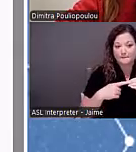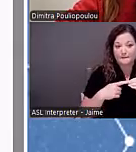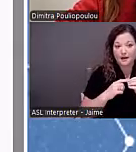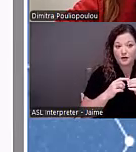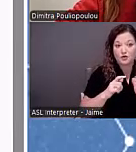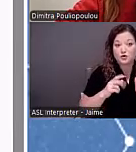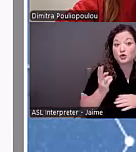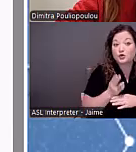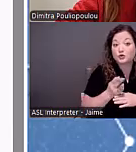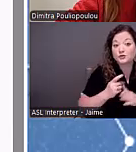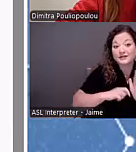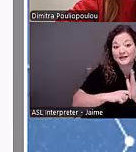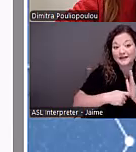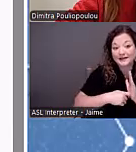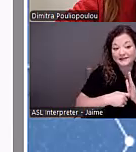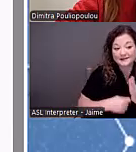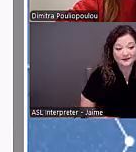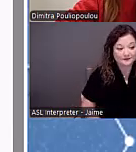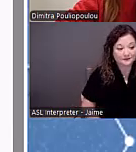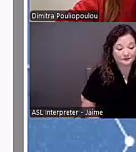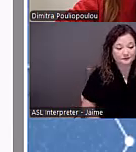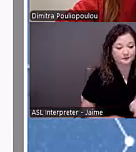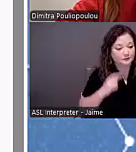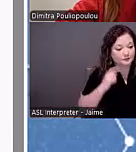keys. Using keys.